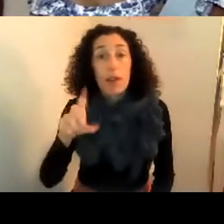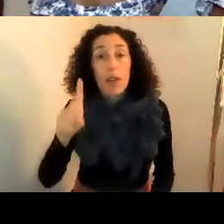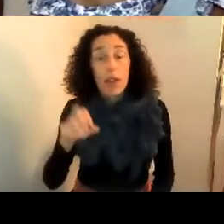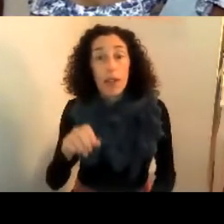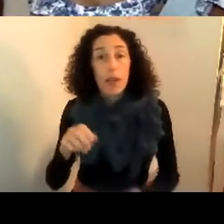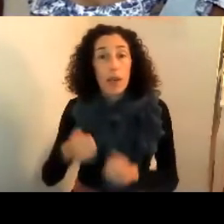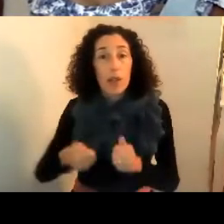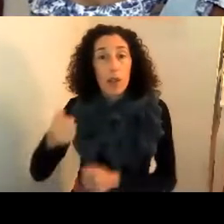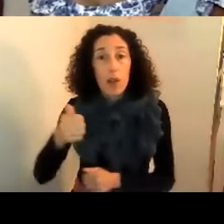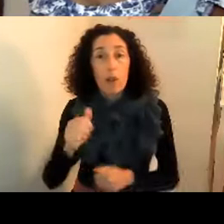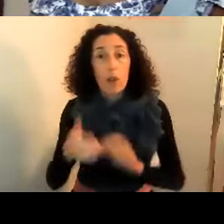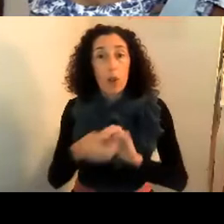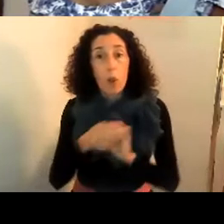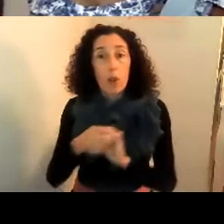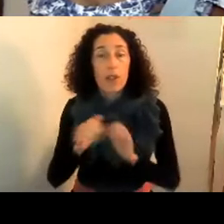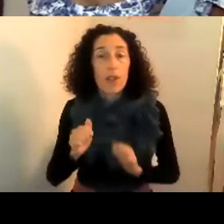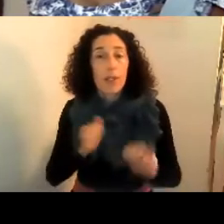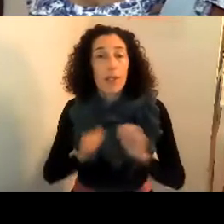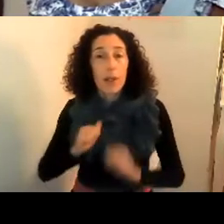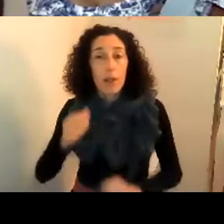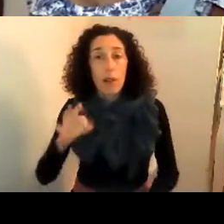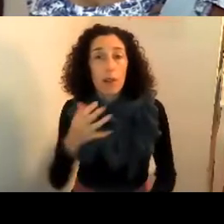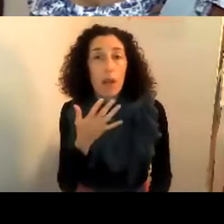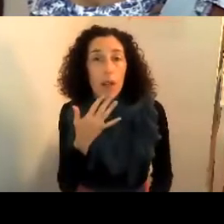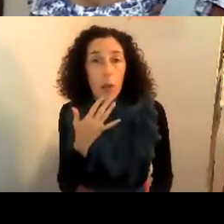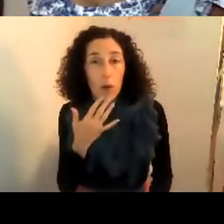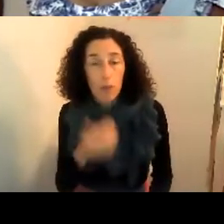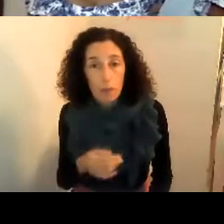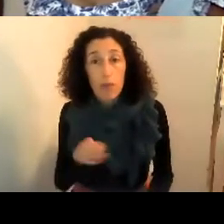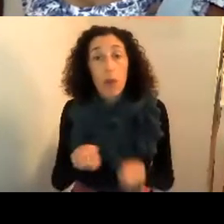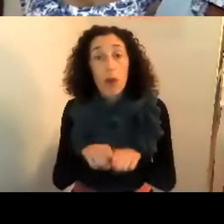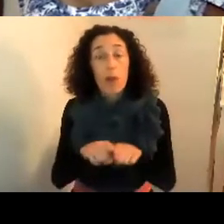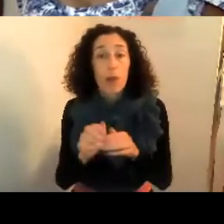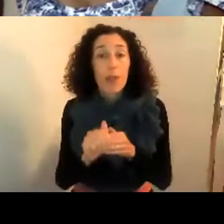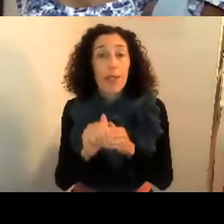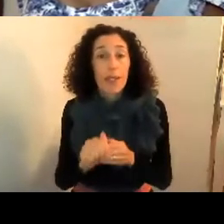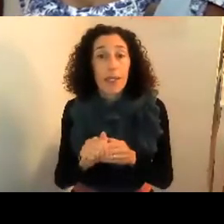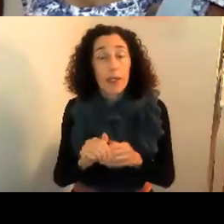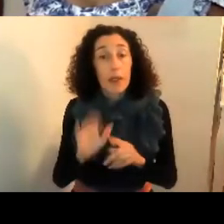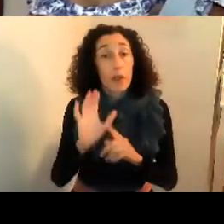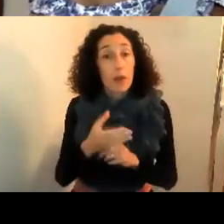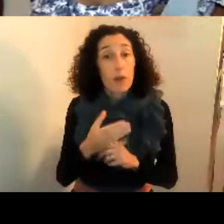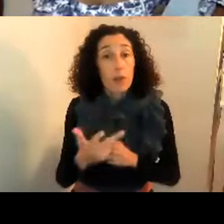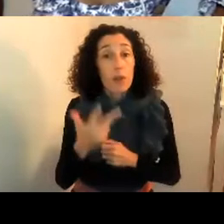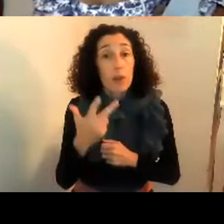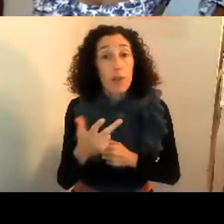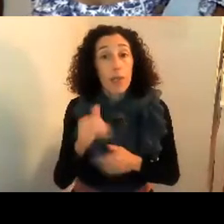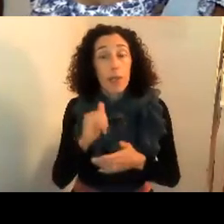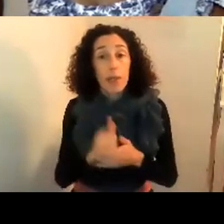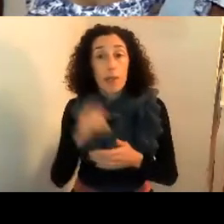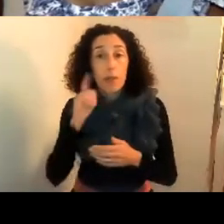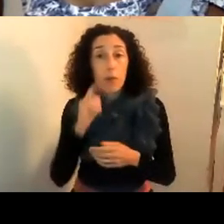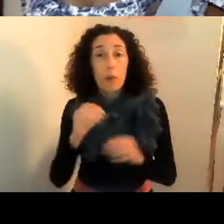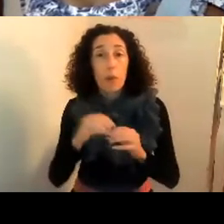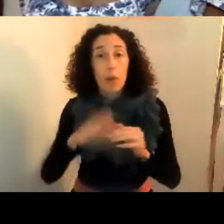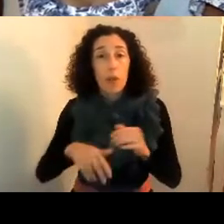of Color. She also leads Culture at Three, which is a daily call that brings together more than 300 cultural leaders